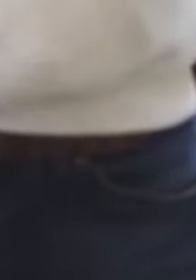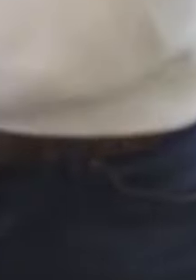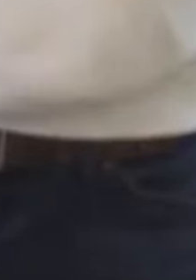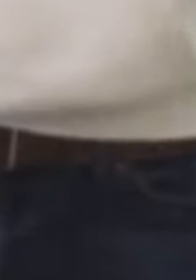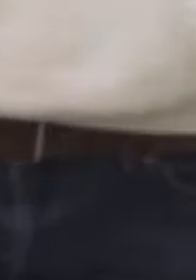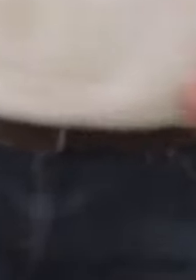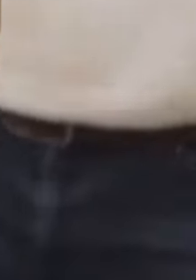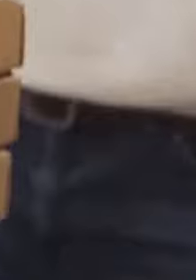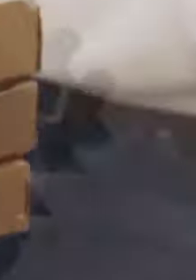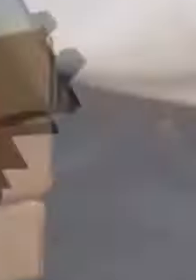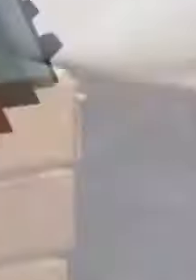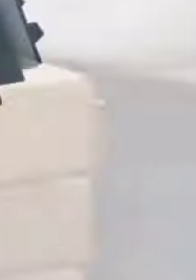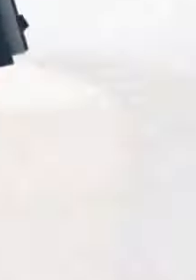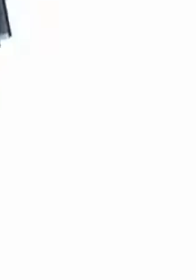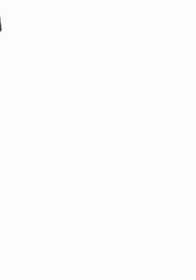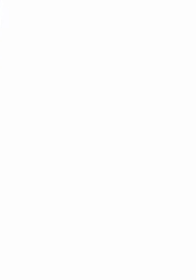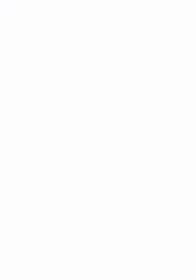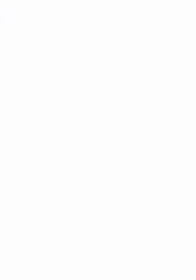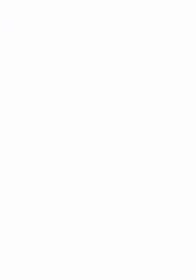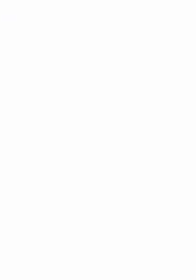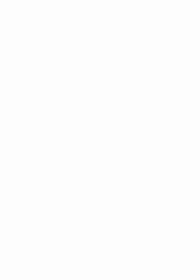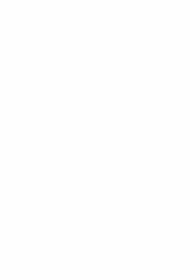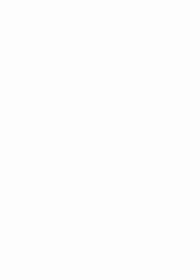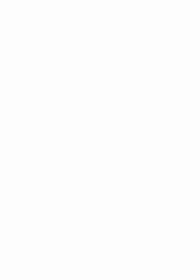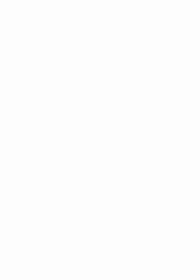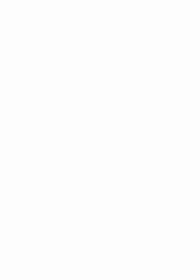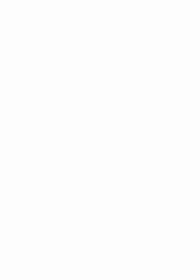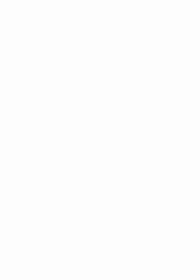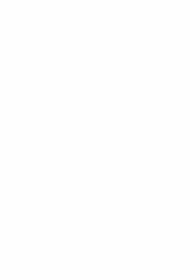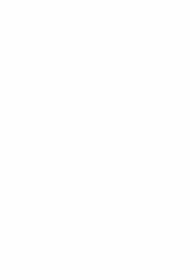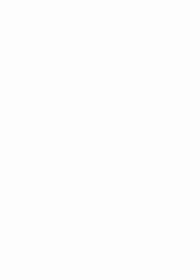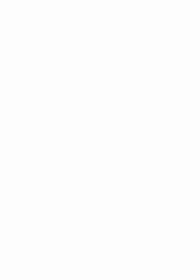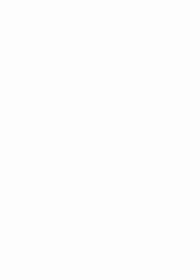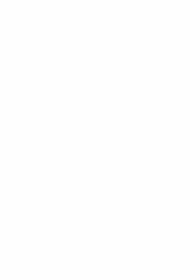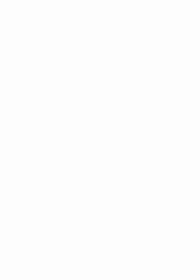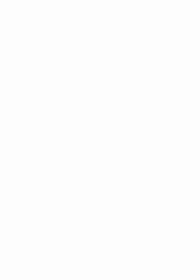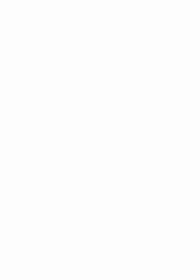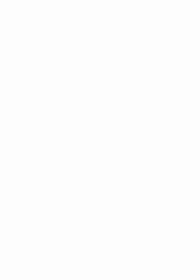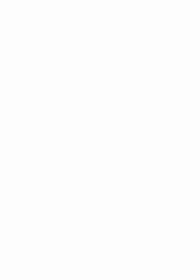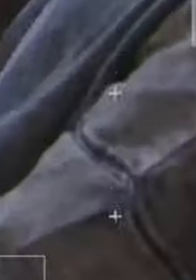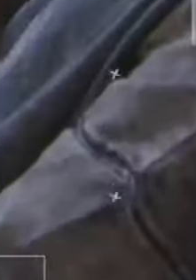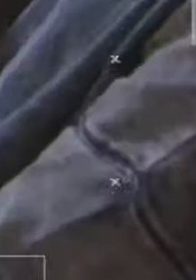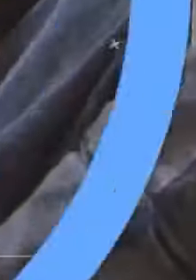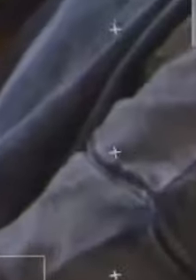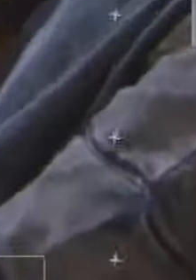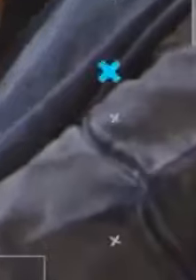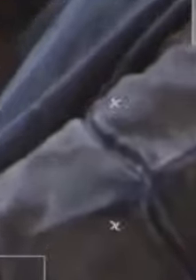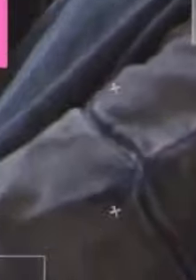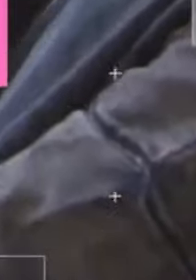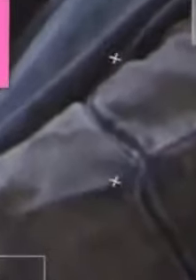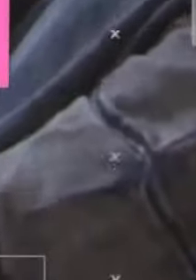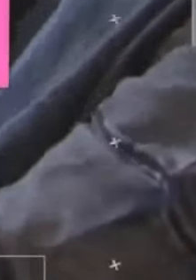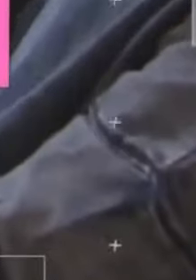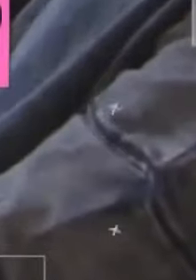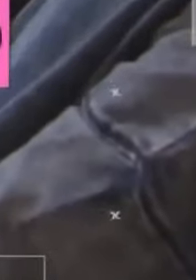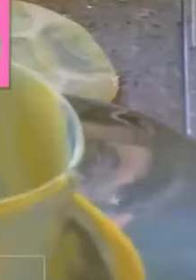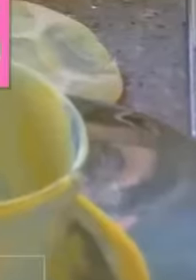We are now being able to provide the services needed by our citizens, by our consumers.